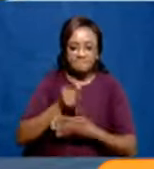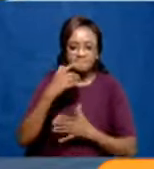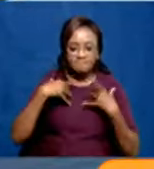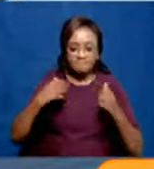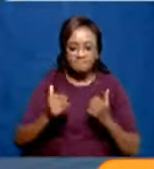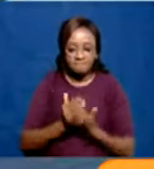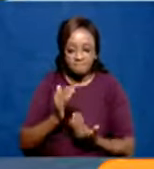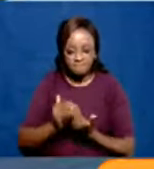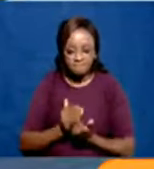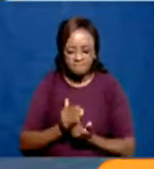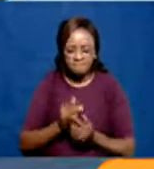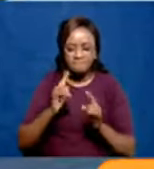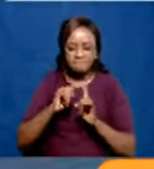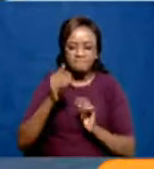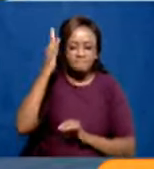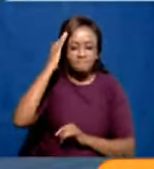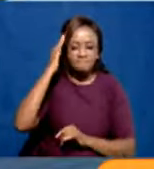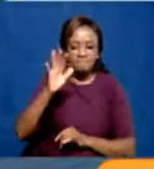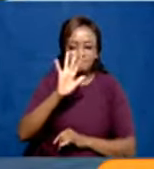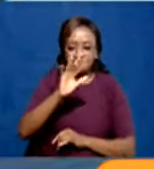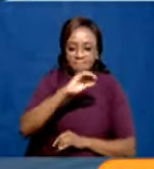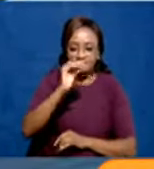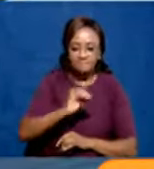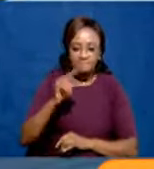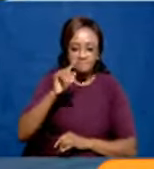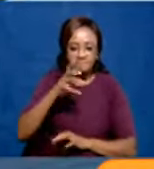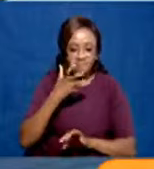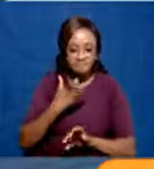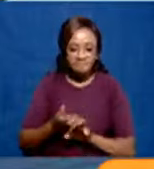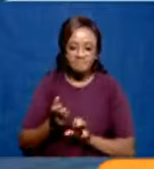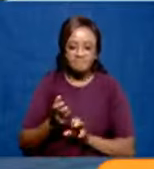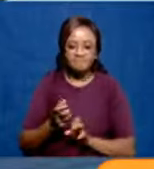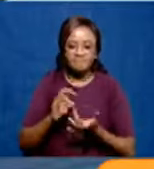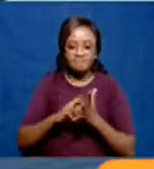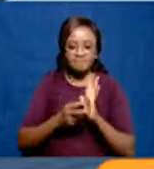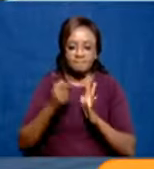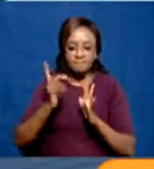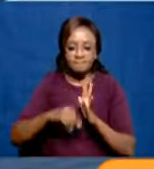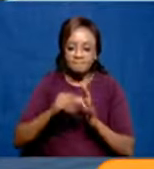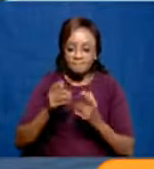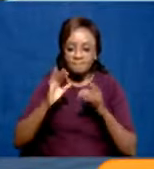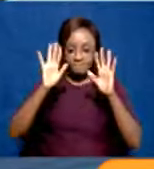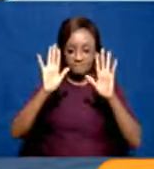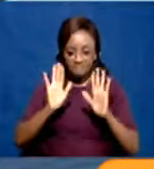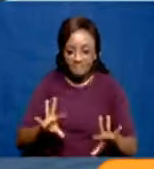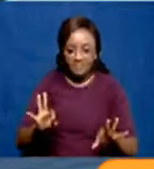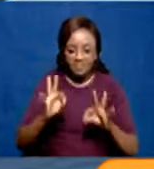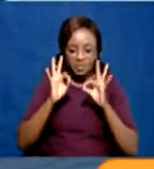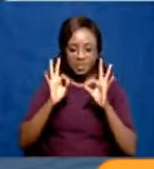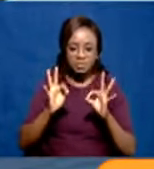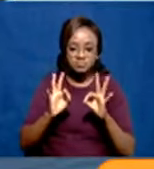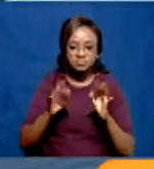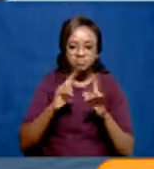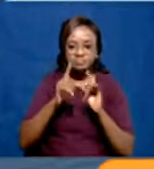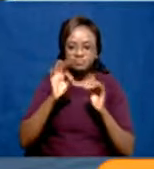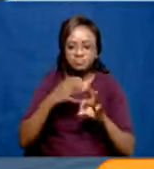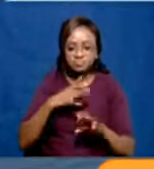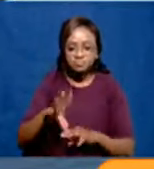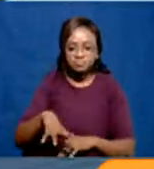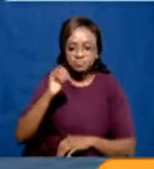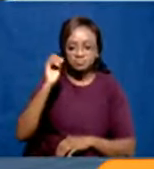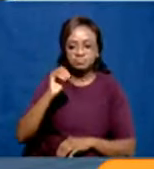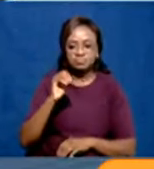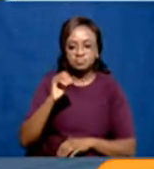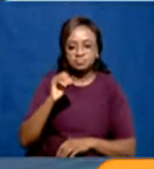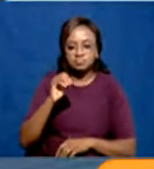costs. But you realize that 5% is a very tight thing. So efficiency is extremely important. So if we find, for example, is a private provider who can